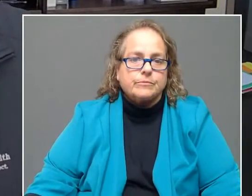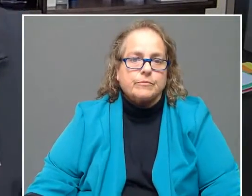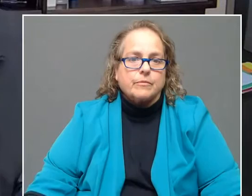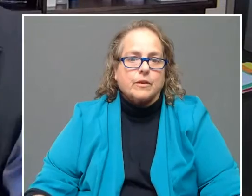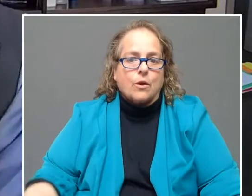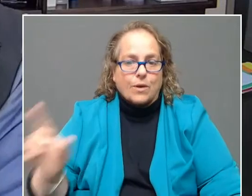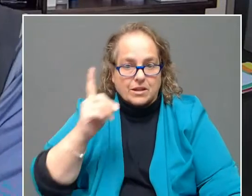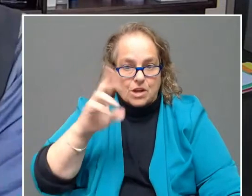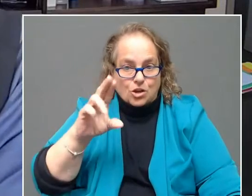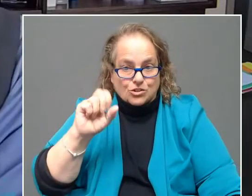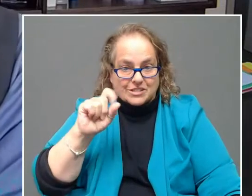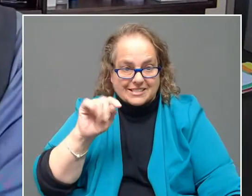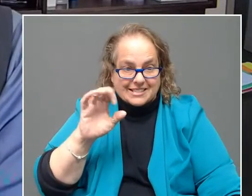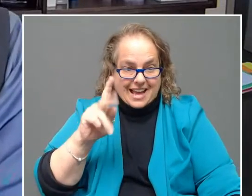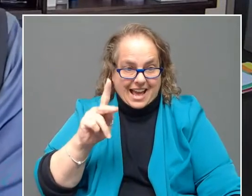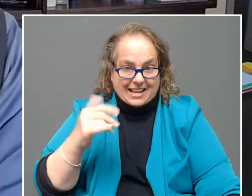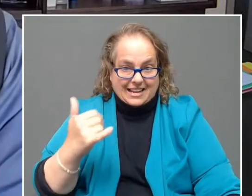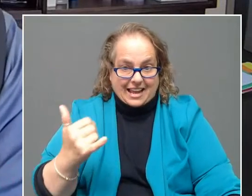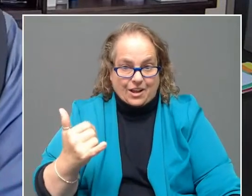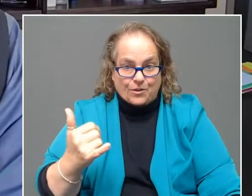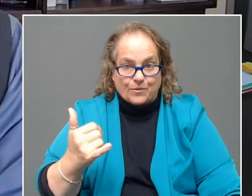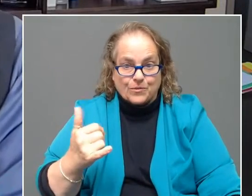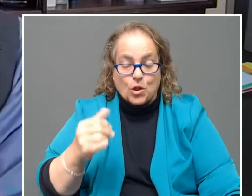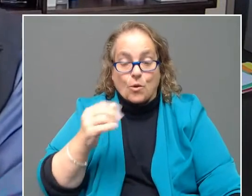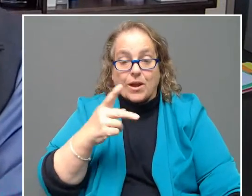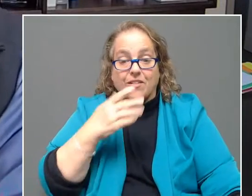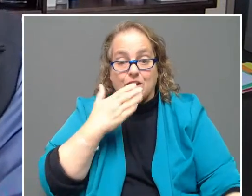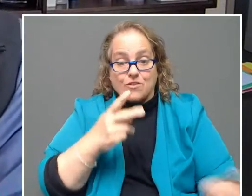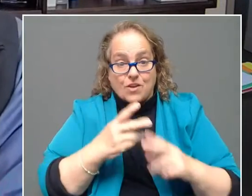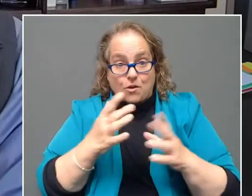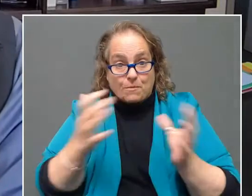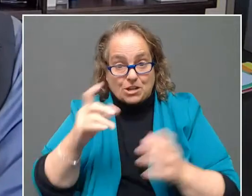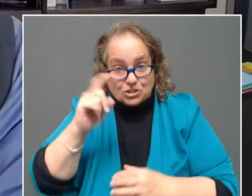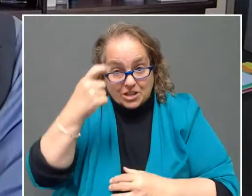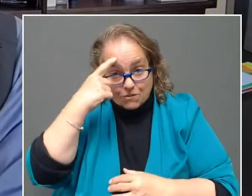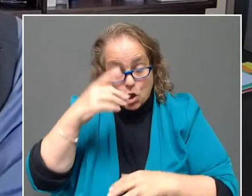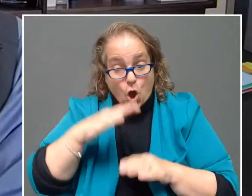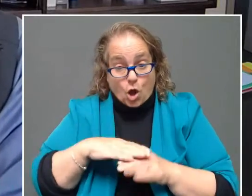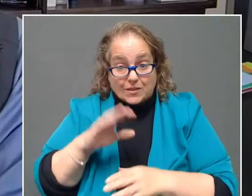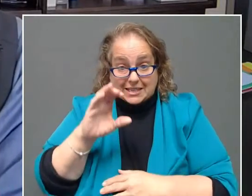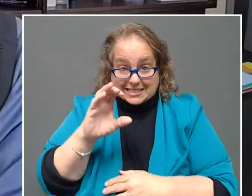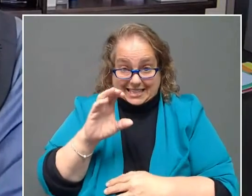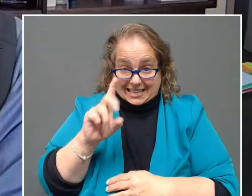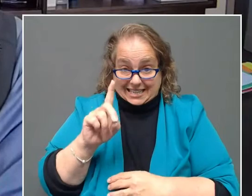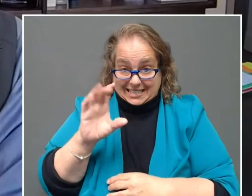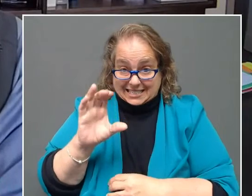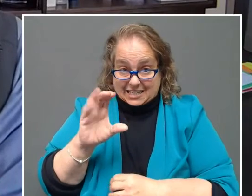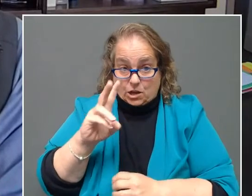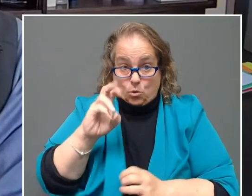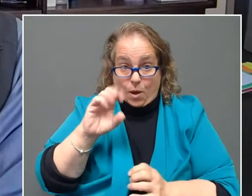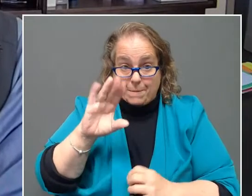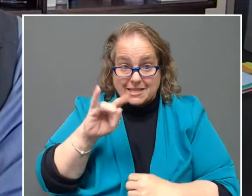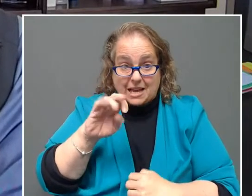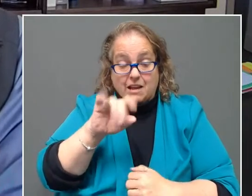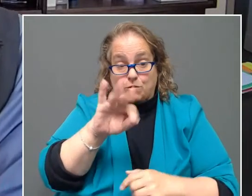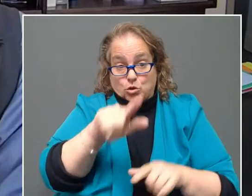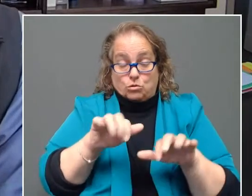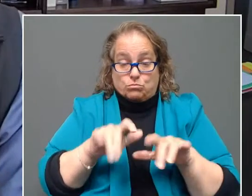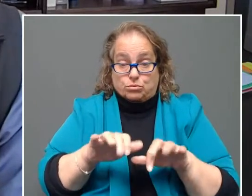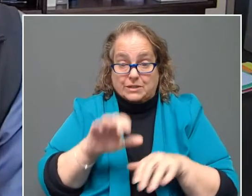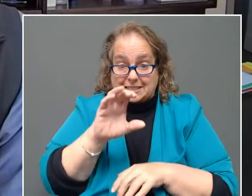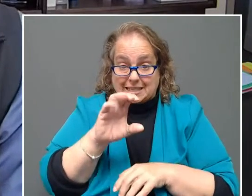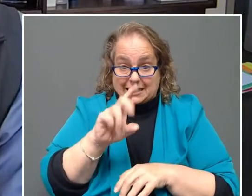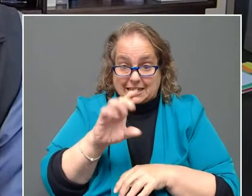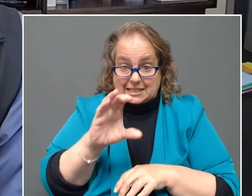Thank you very much, Governor. So on the CDC's website, if you were to Google CDC COVID tracker, you